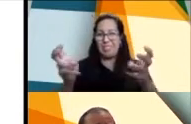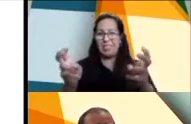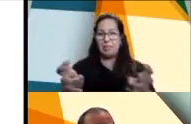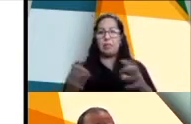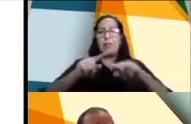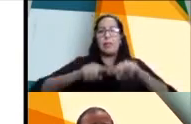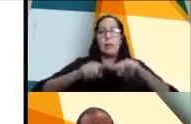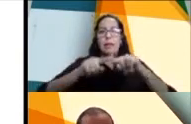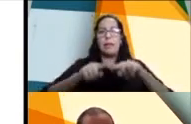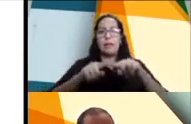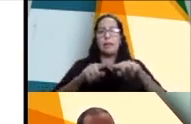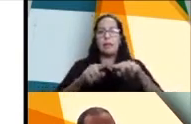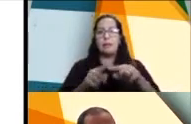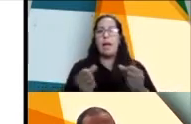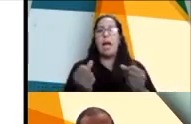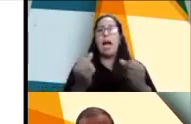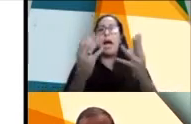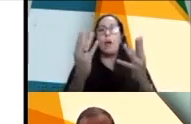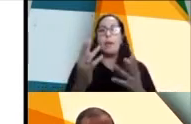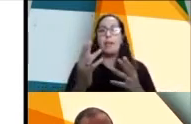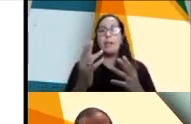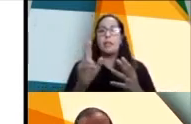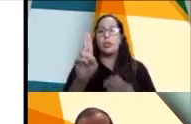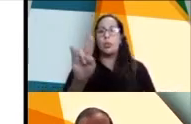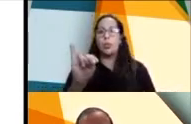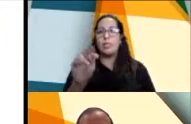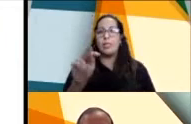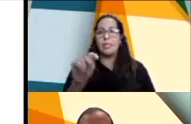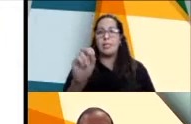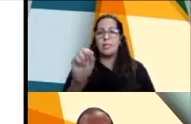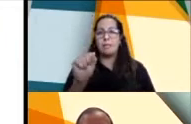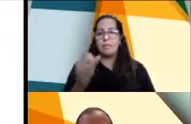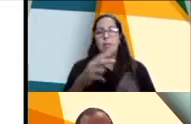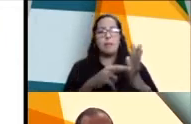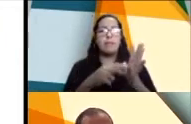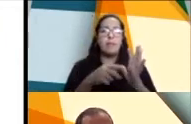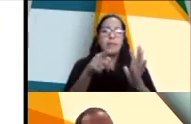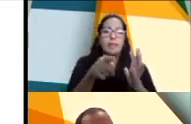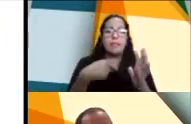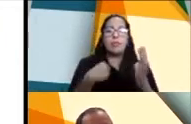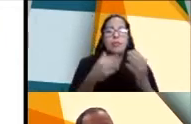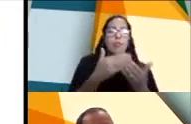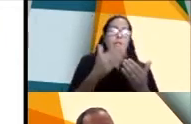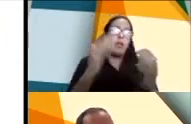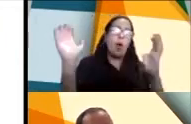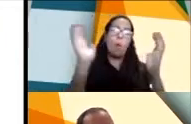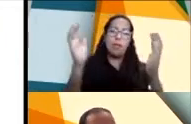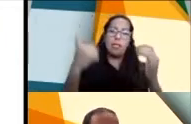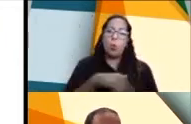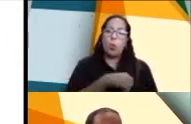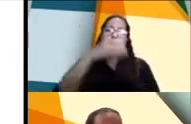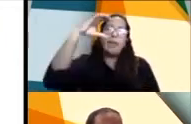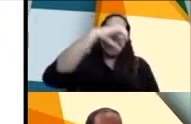of units. The units again. In terms to facilitate the comparison, we understand